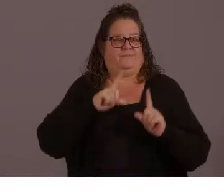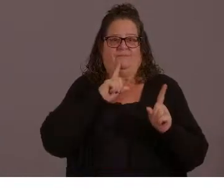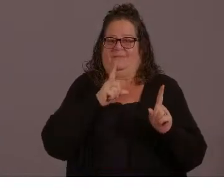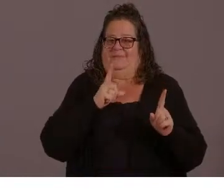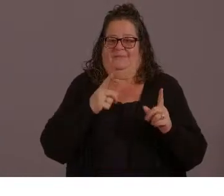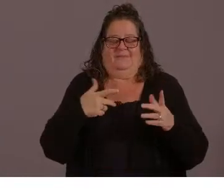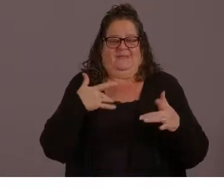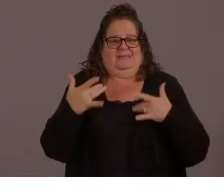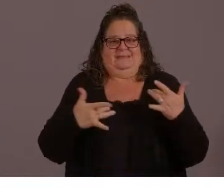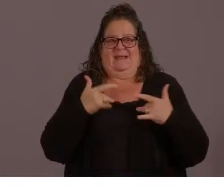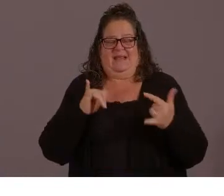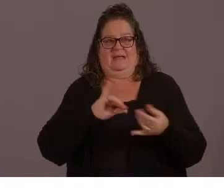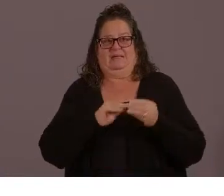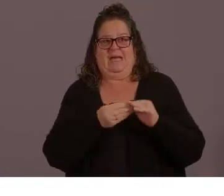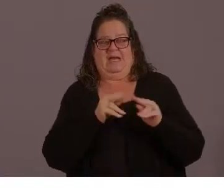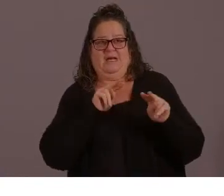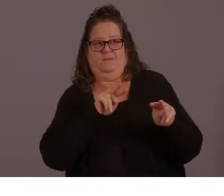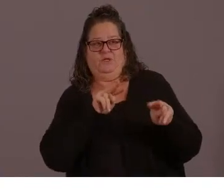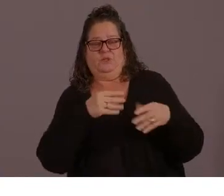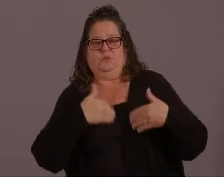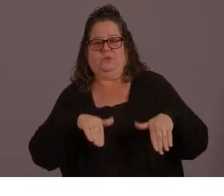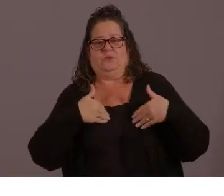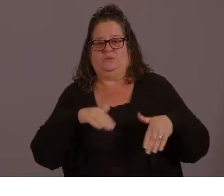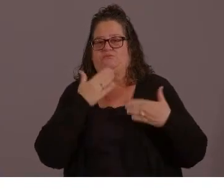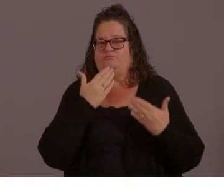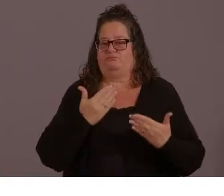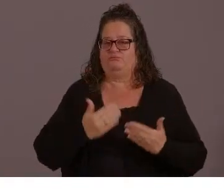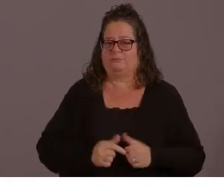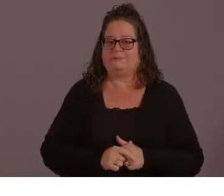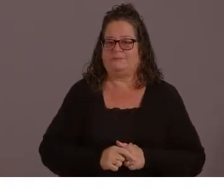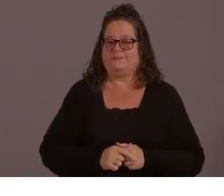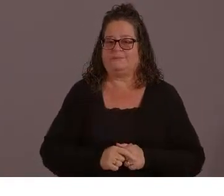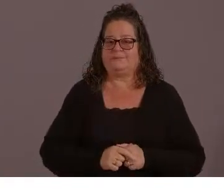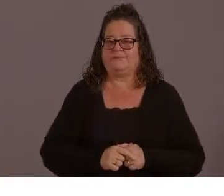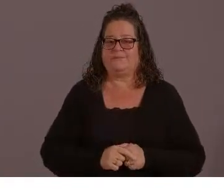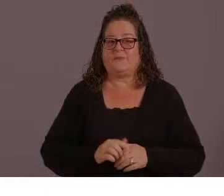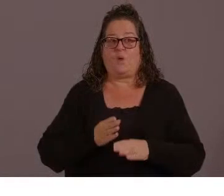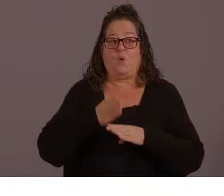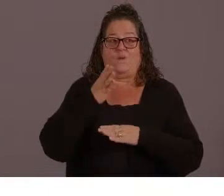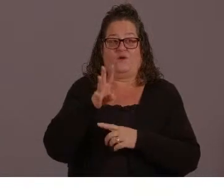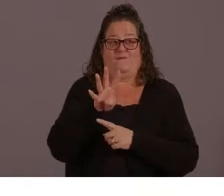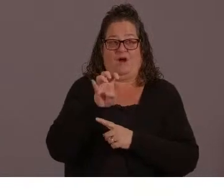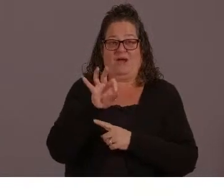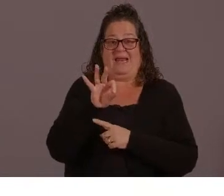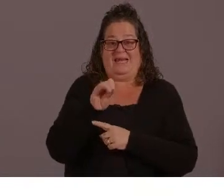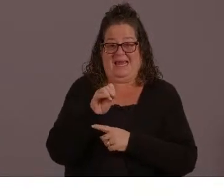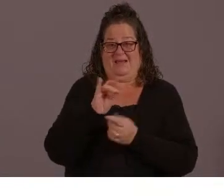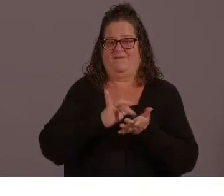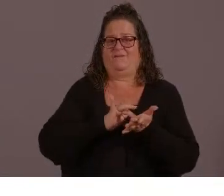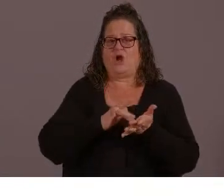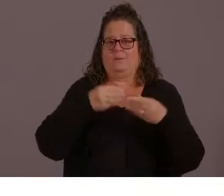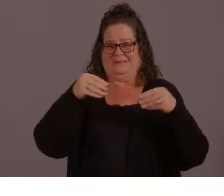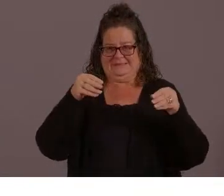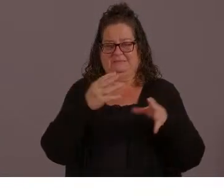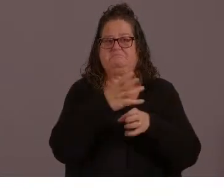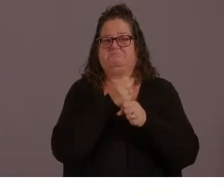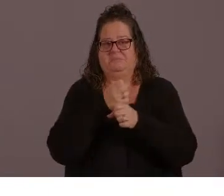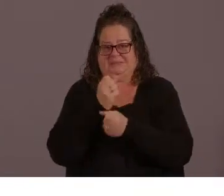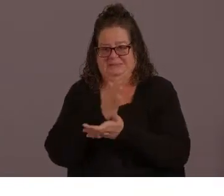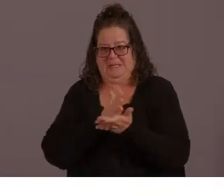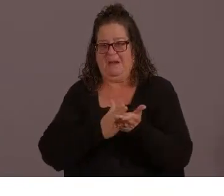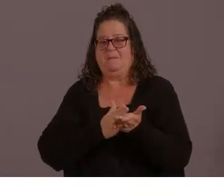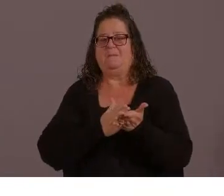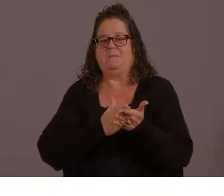that. We currently have over 490 pharmacies receiving limited vaccine supply through the Federal Retail